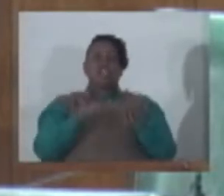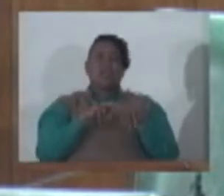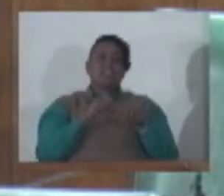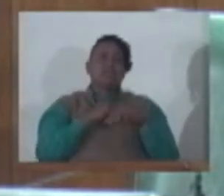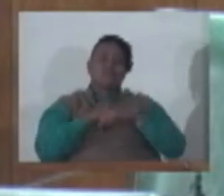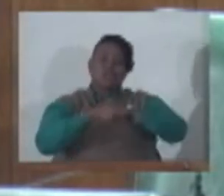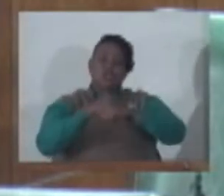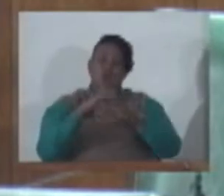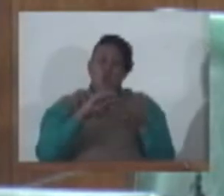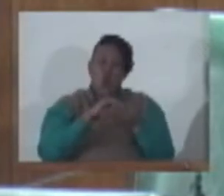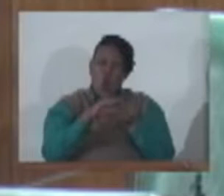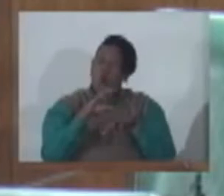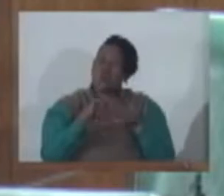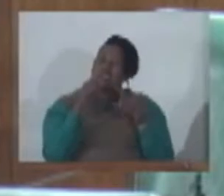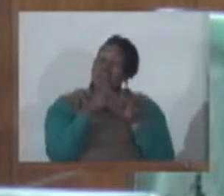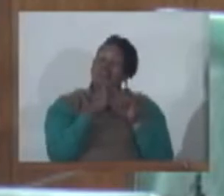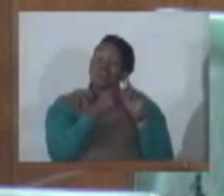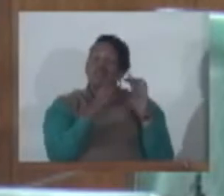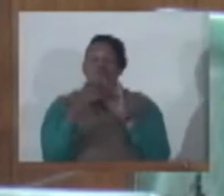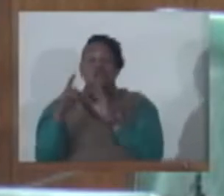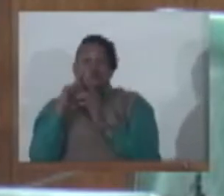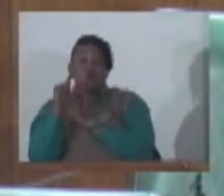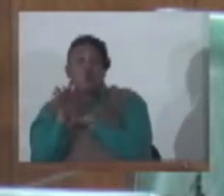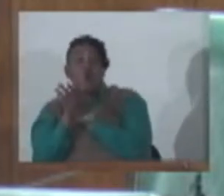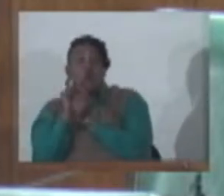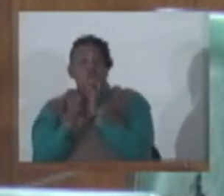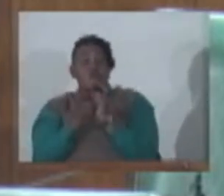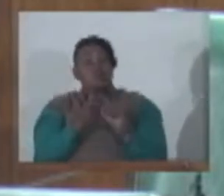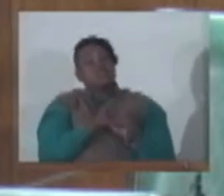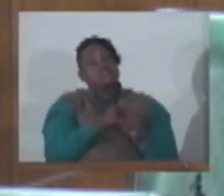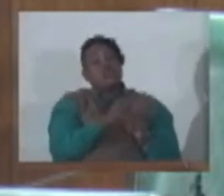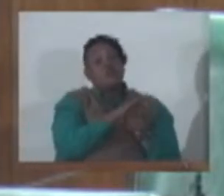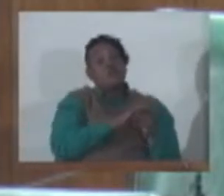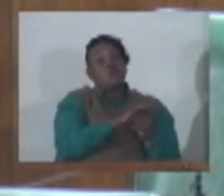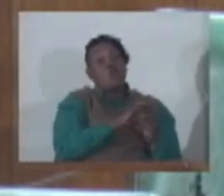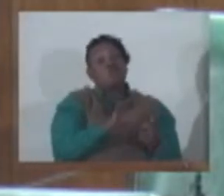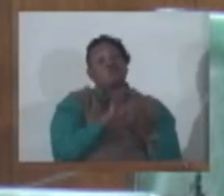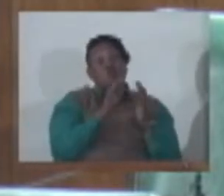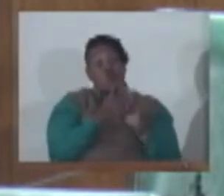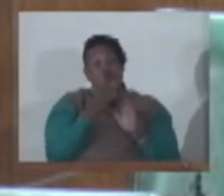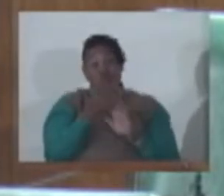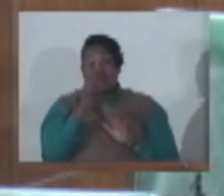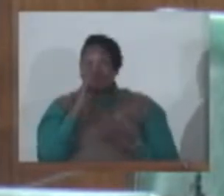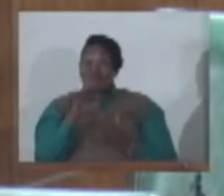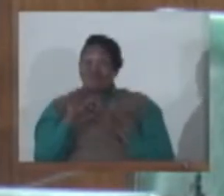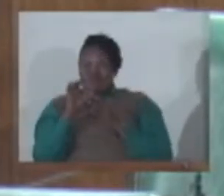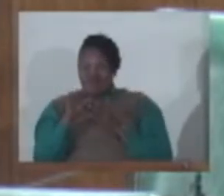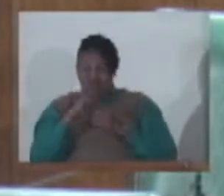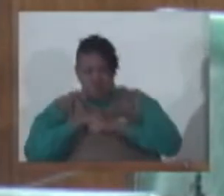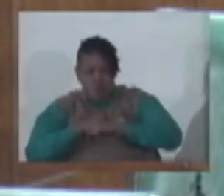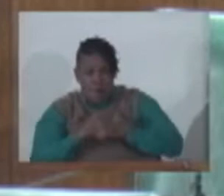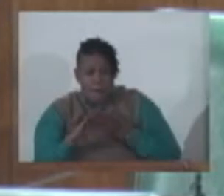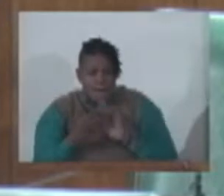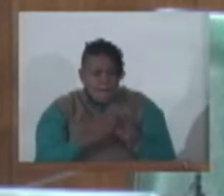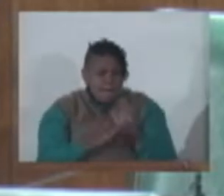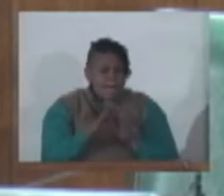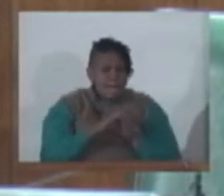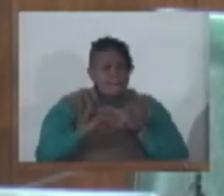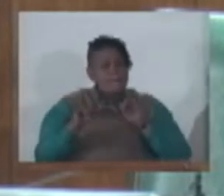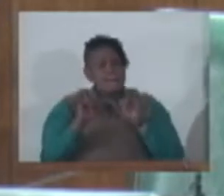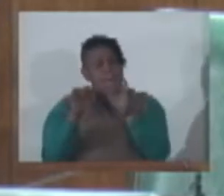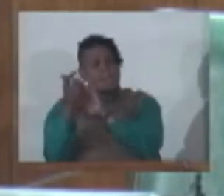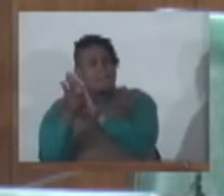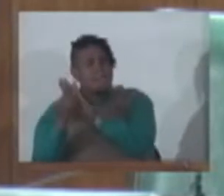Law Reform Zone of Special Operations, Special Security and Community Development Measures Act, and in